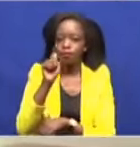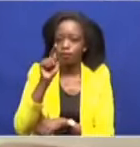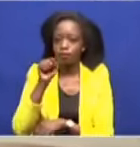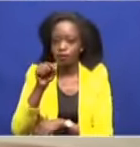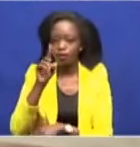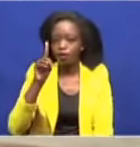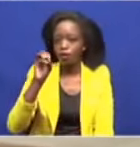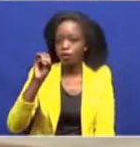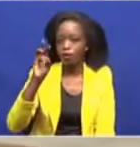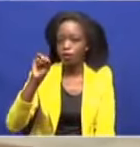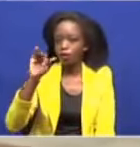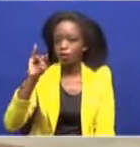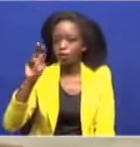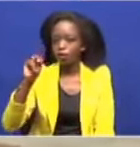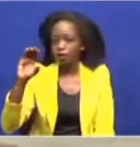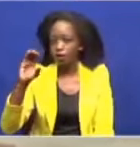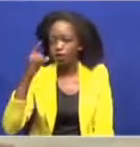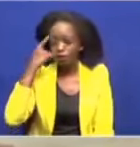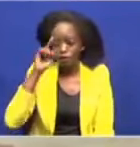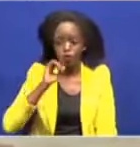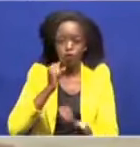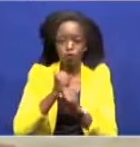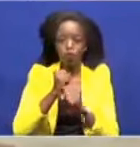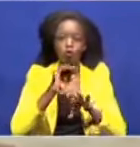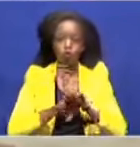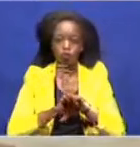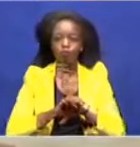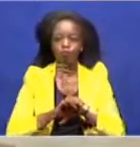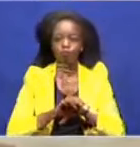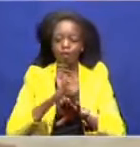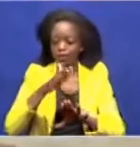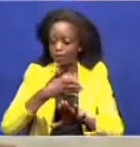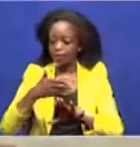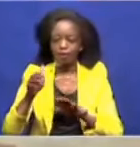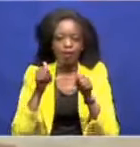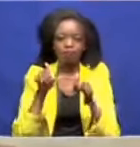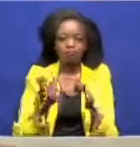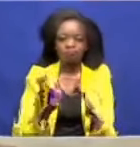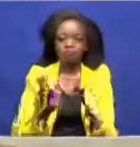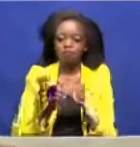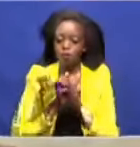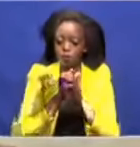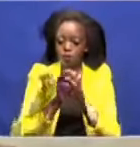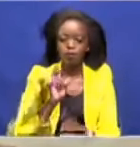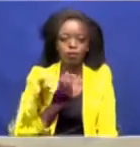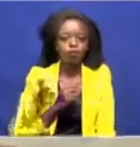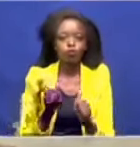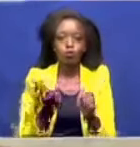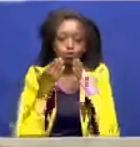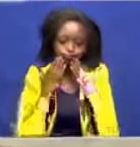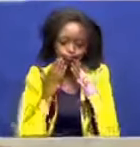small Christian community for animating the magnificent choir who have led us so well. Thank